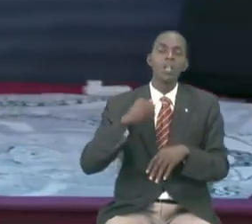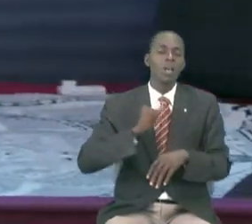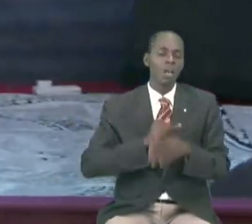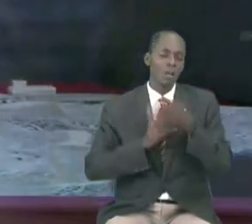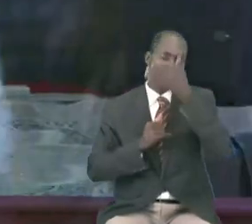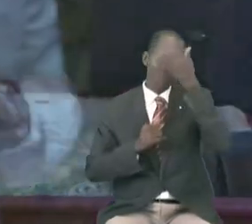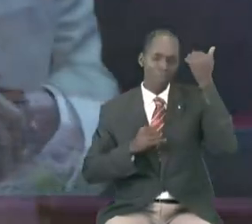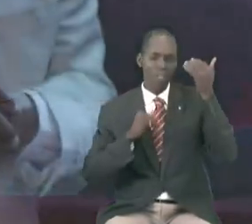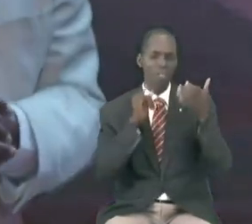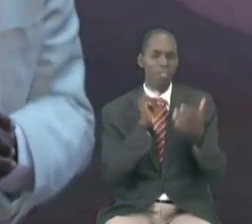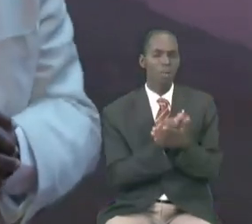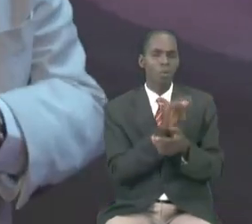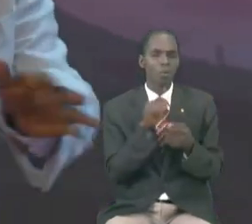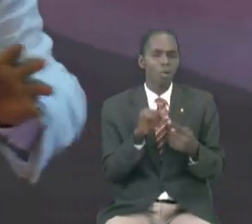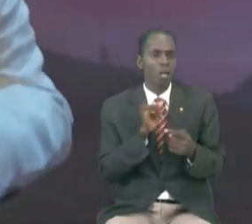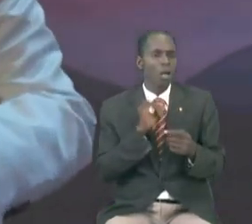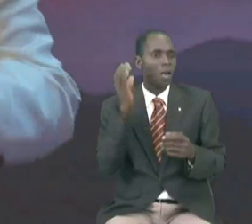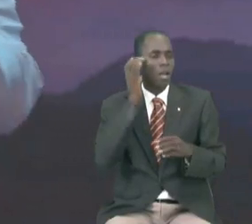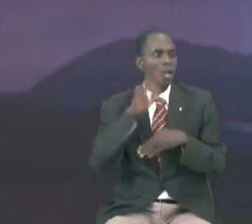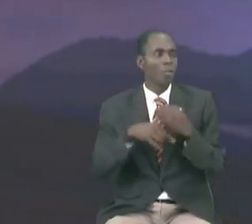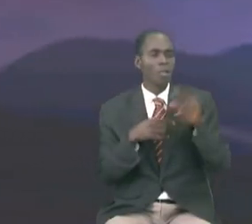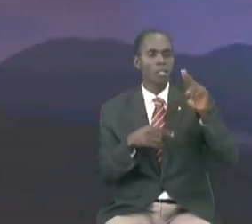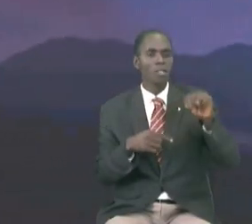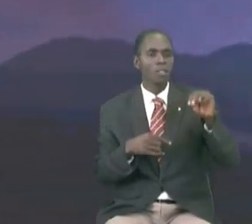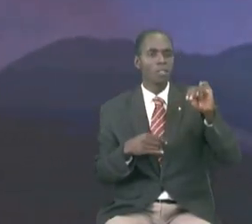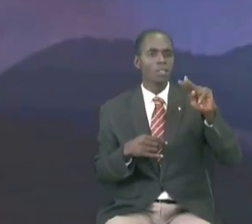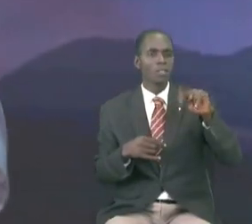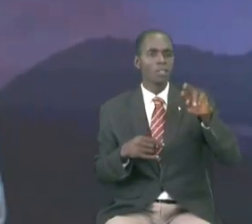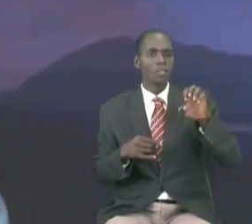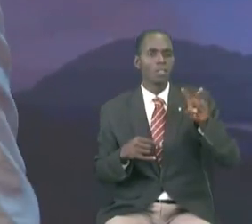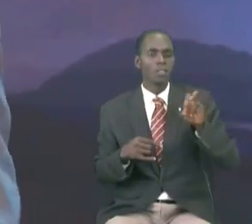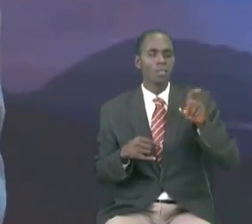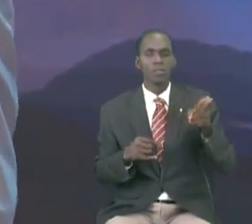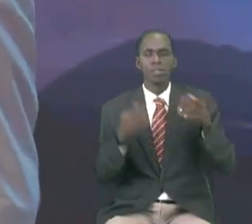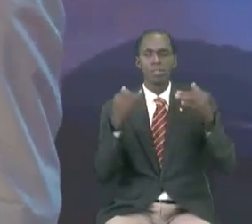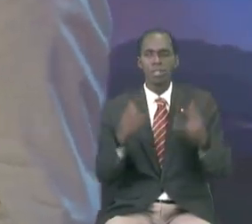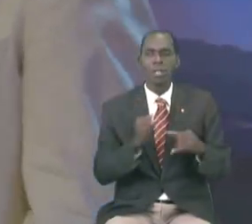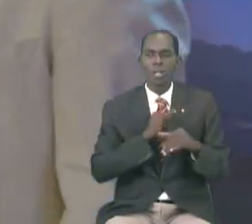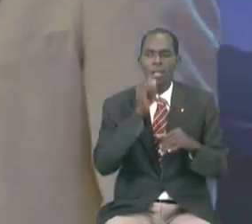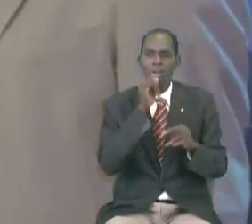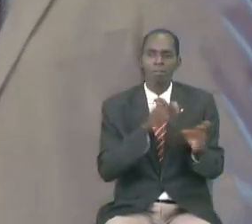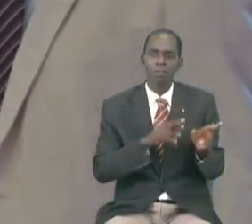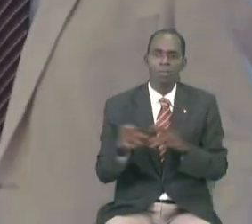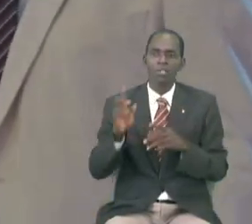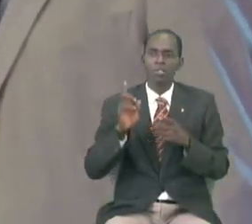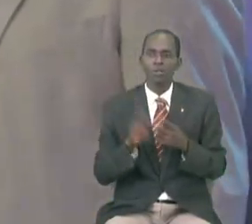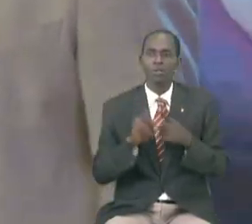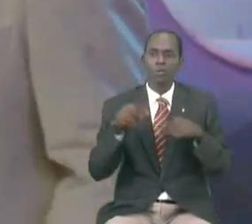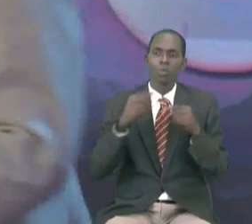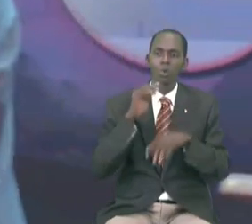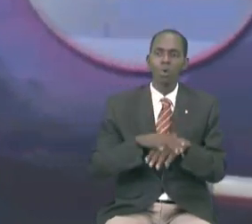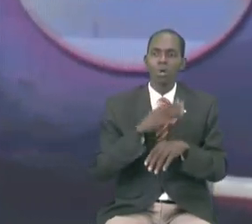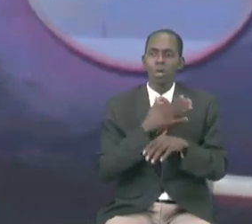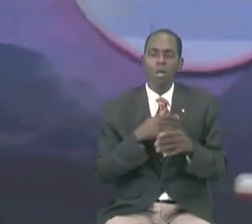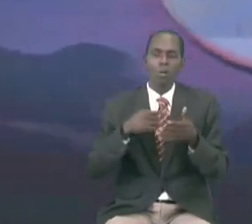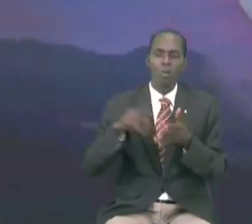pay the vow that I've vowed, the vow of the prophet. I will pay